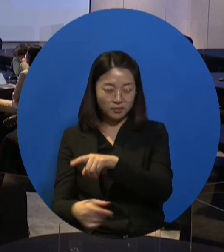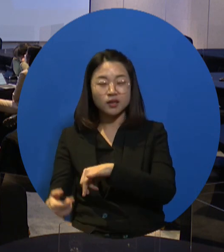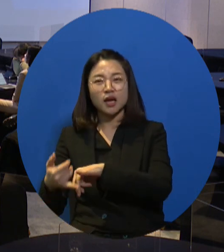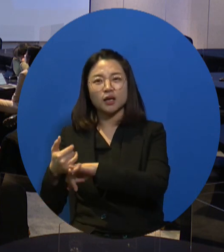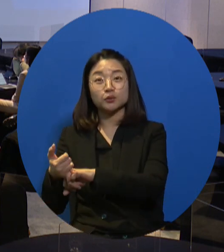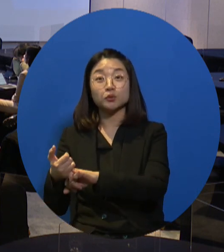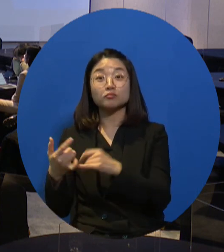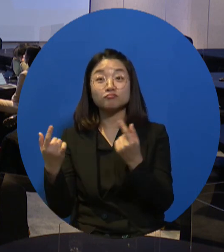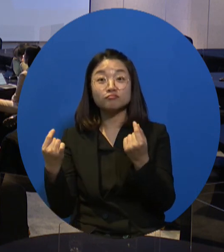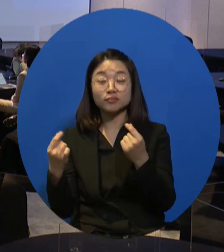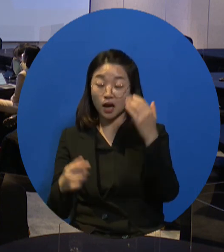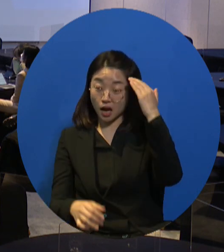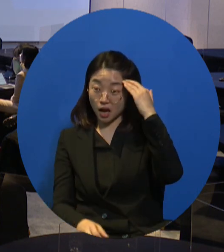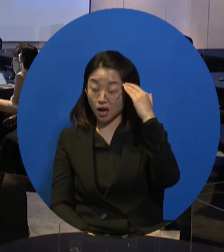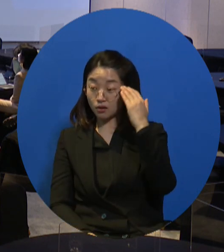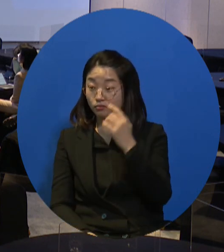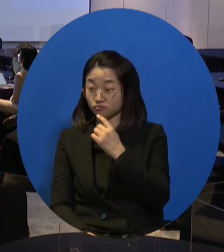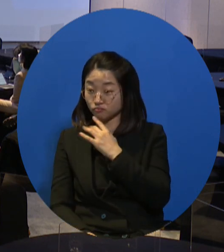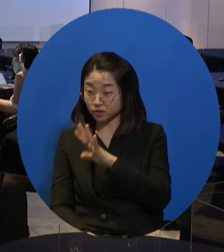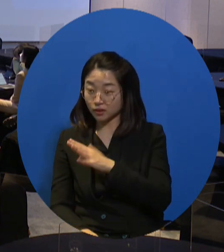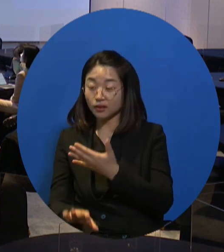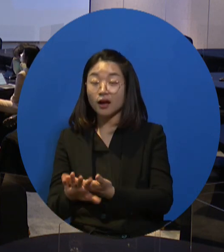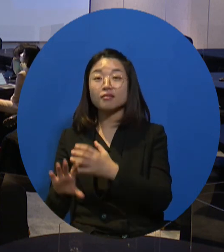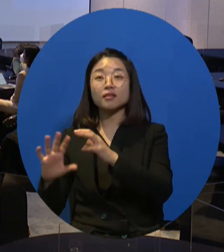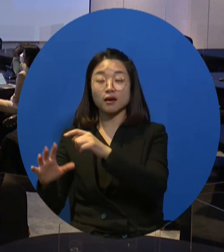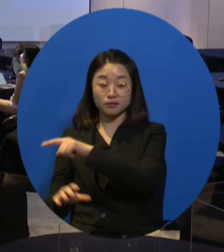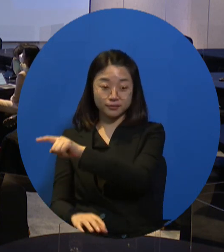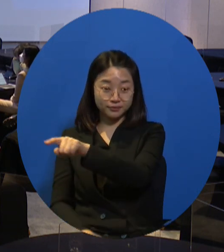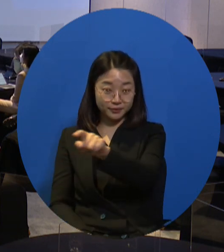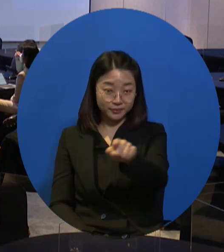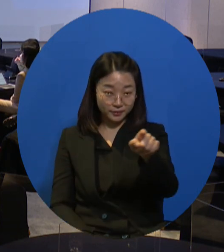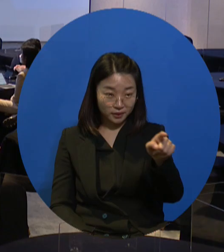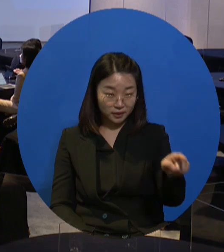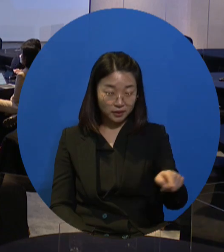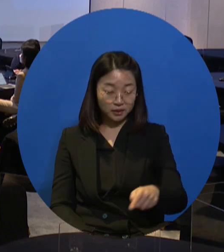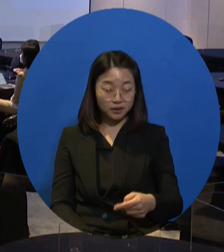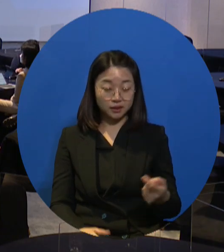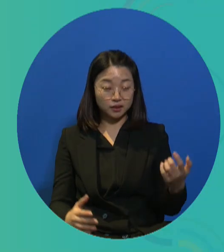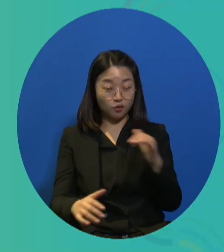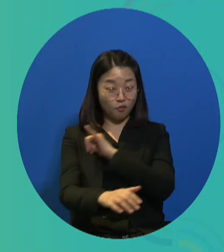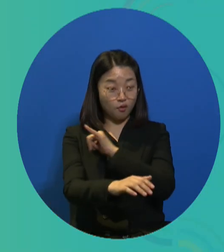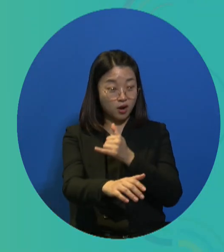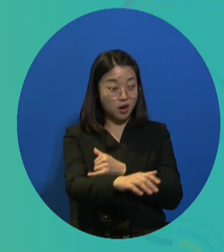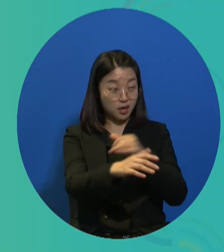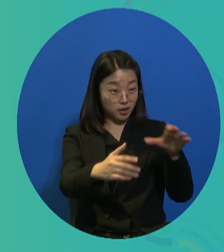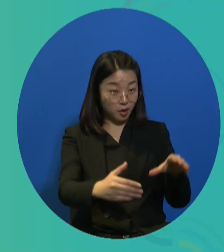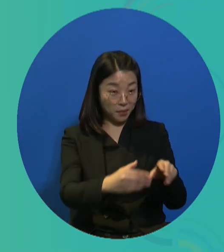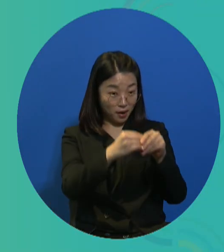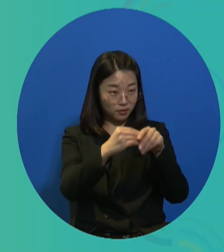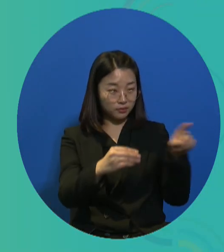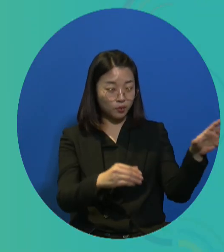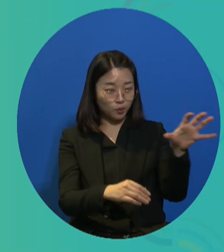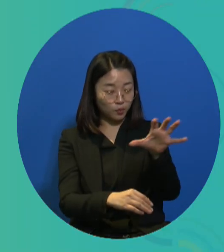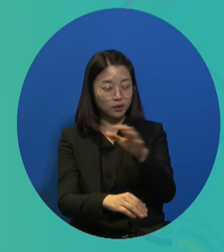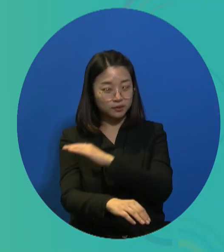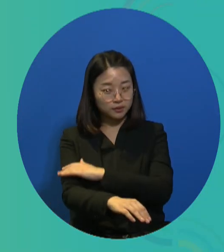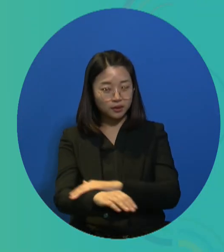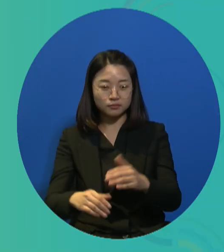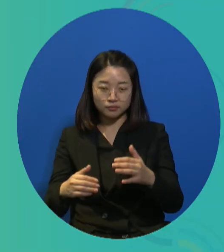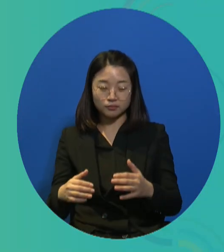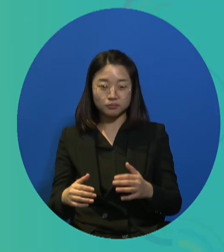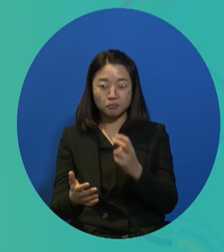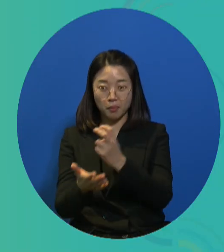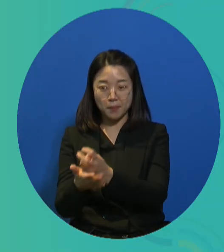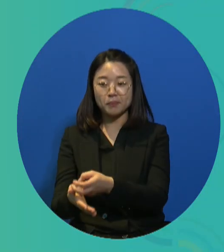protocol for the CRPD is an accountable kind of promise that we are making. And we hope that through this, that we can